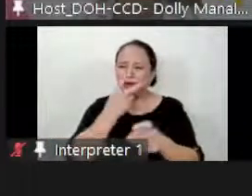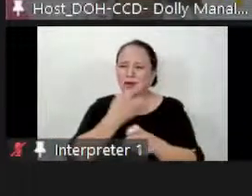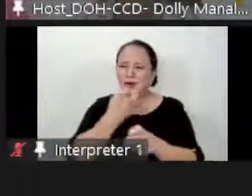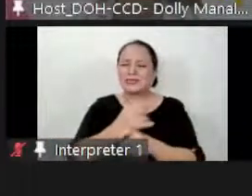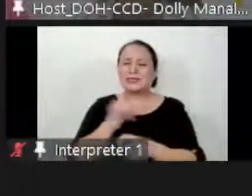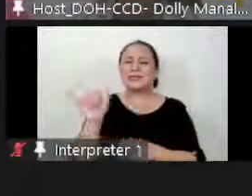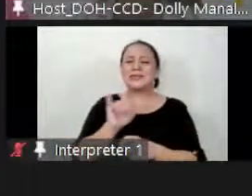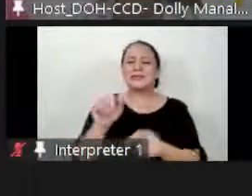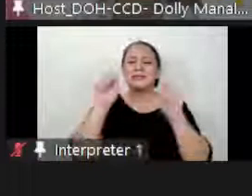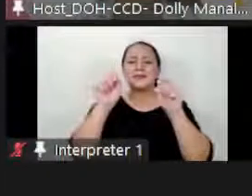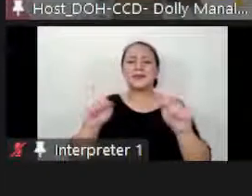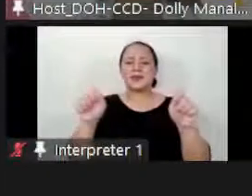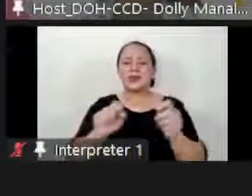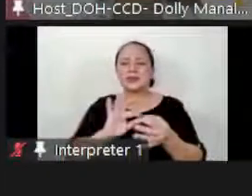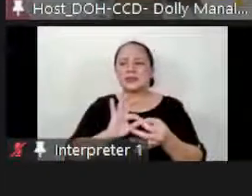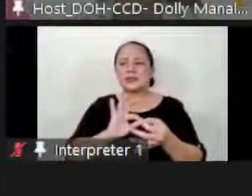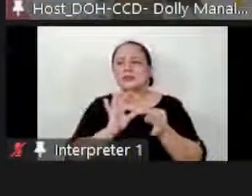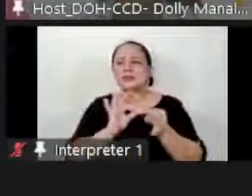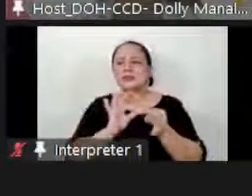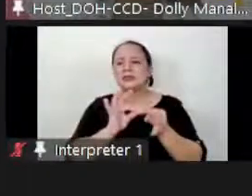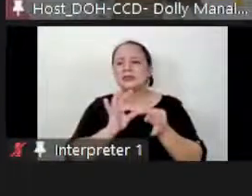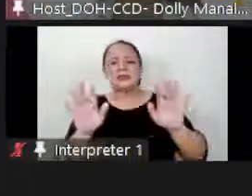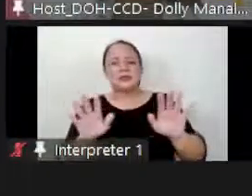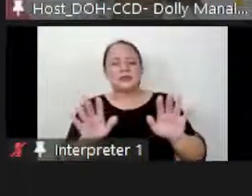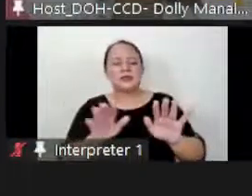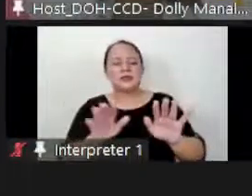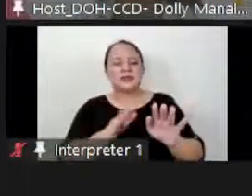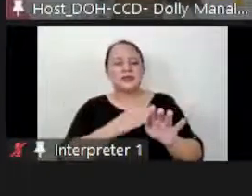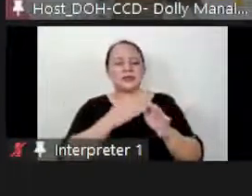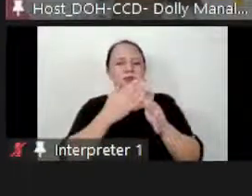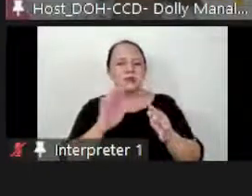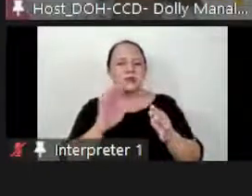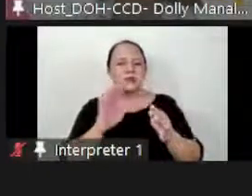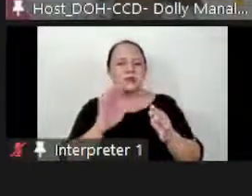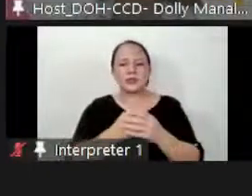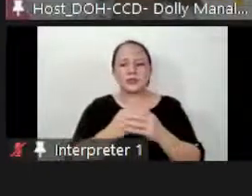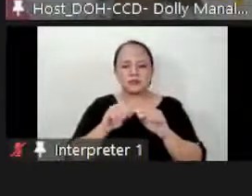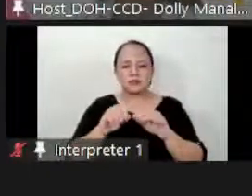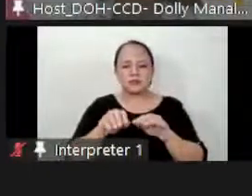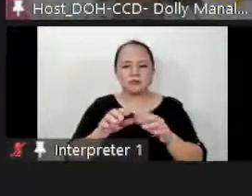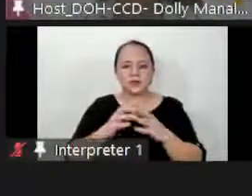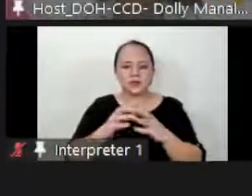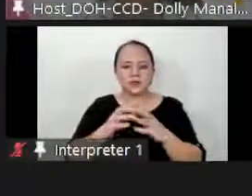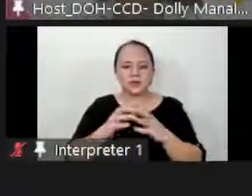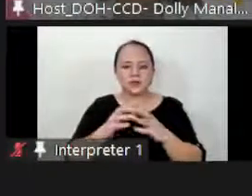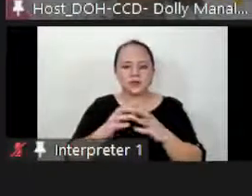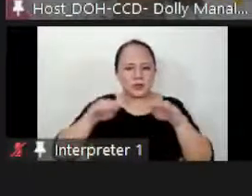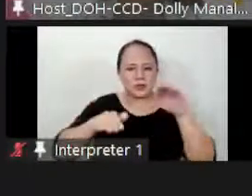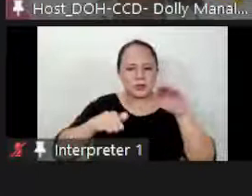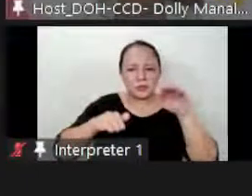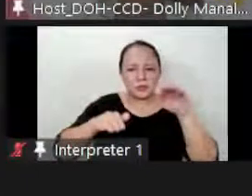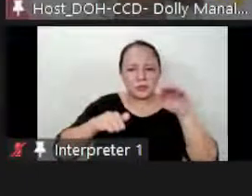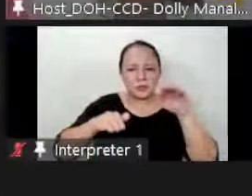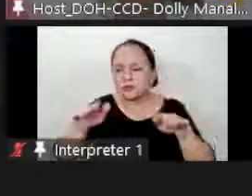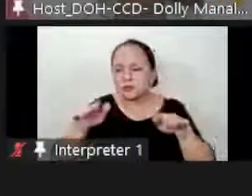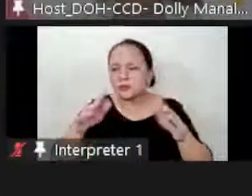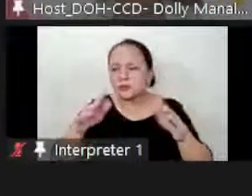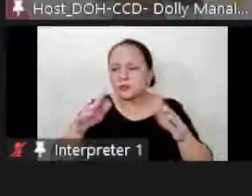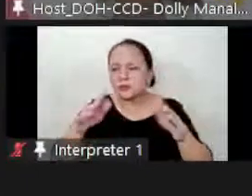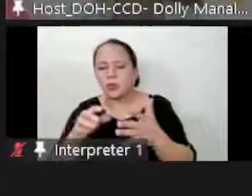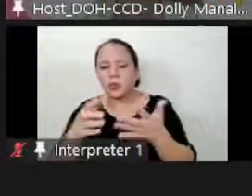conductor that interprets the music and ensures that the volume of the instrument is balanced so that nothing is drowned